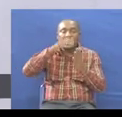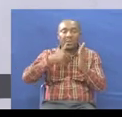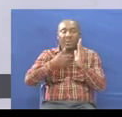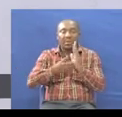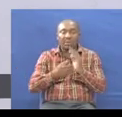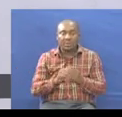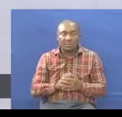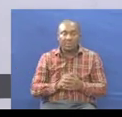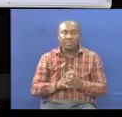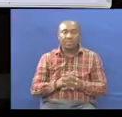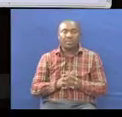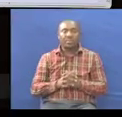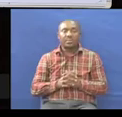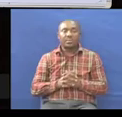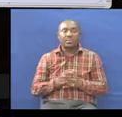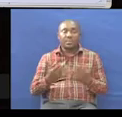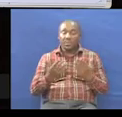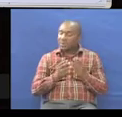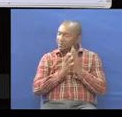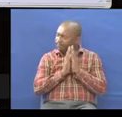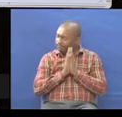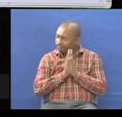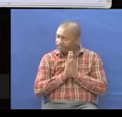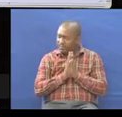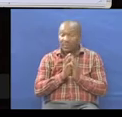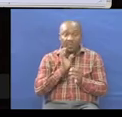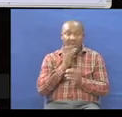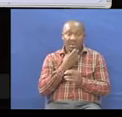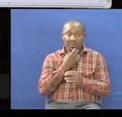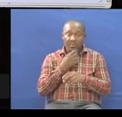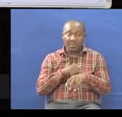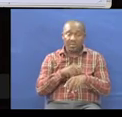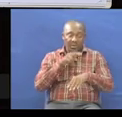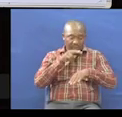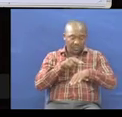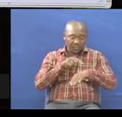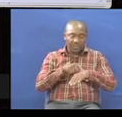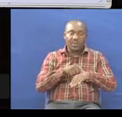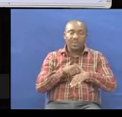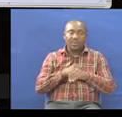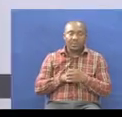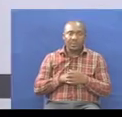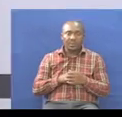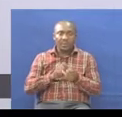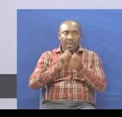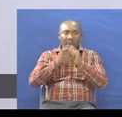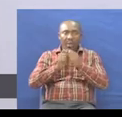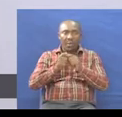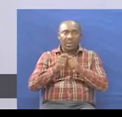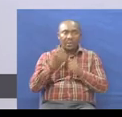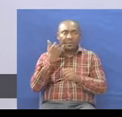timetable or his progress on that day. So please be careful when you read the time or tell the time, and give